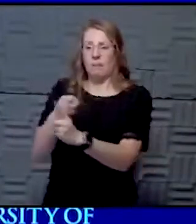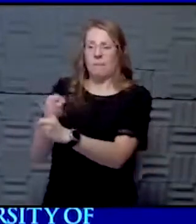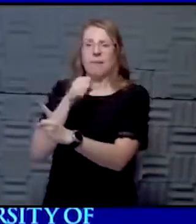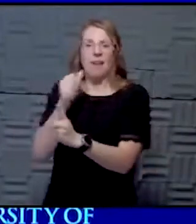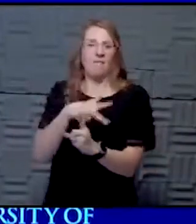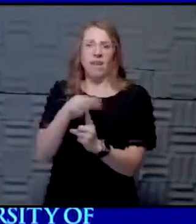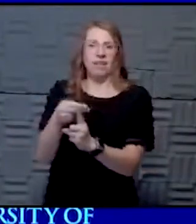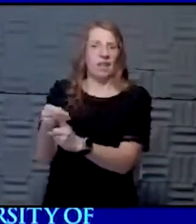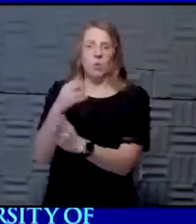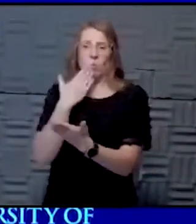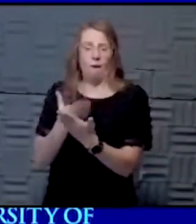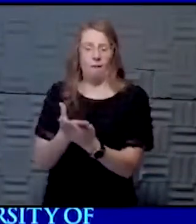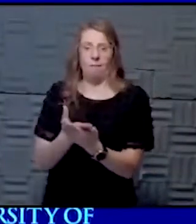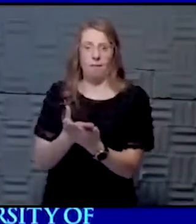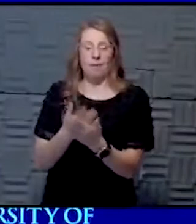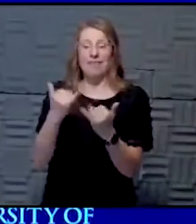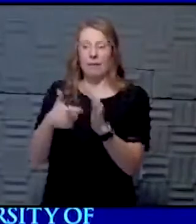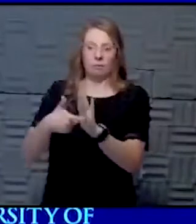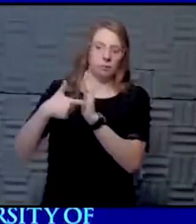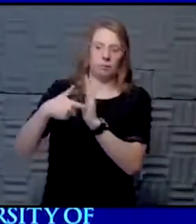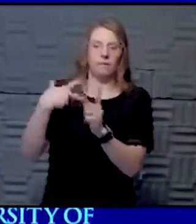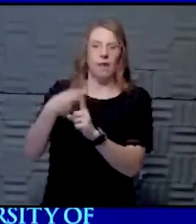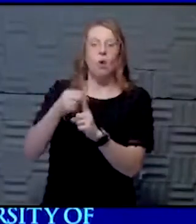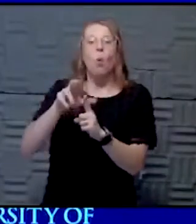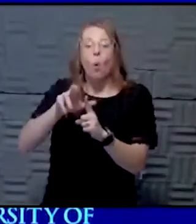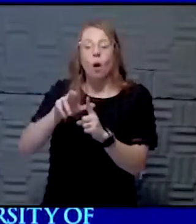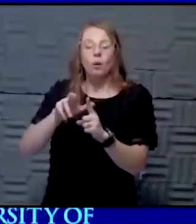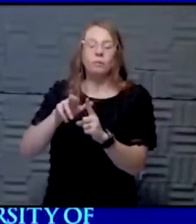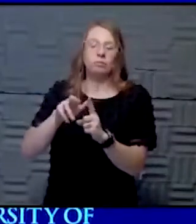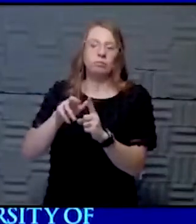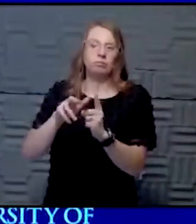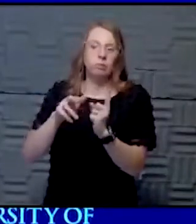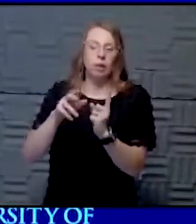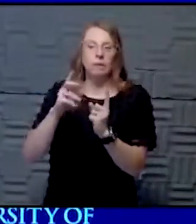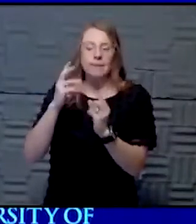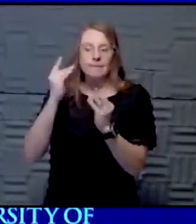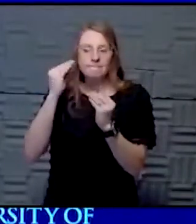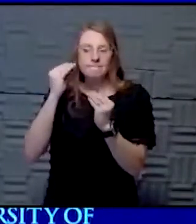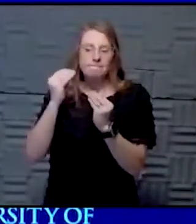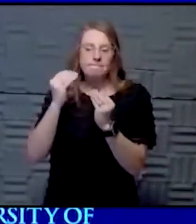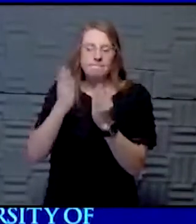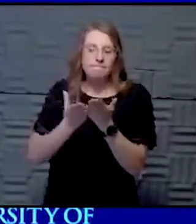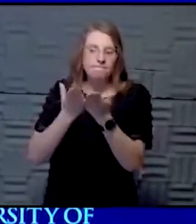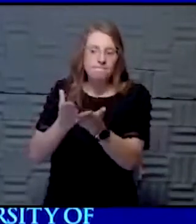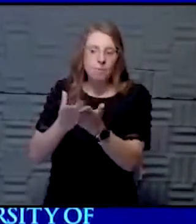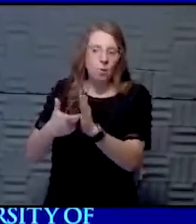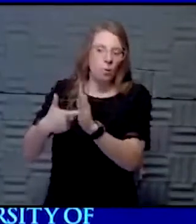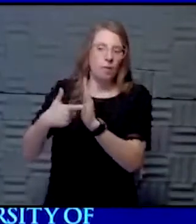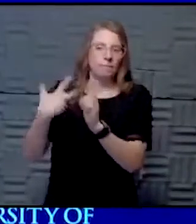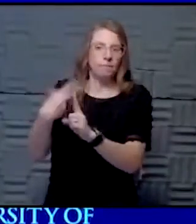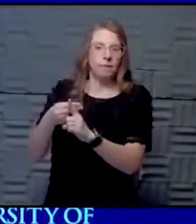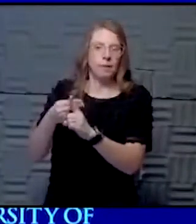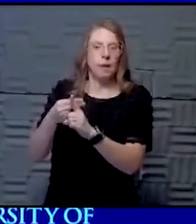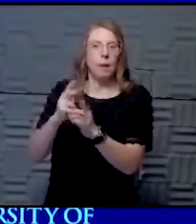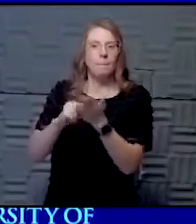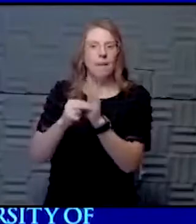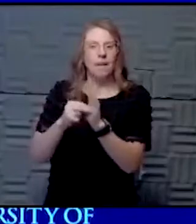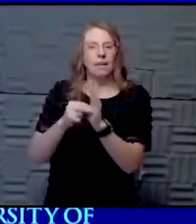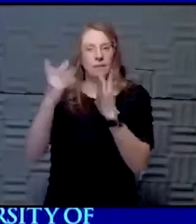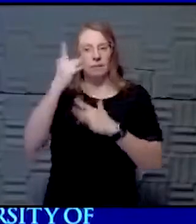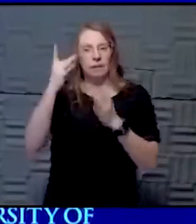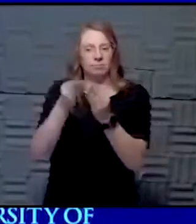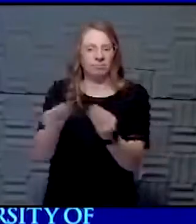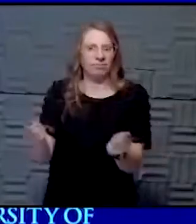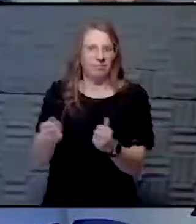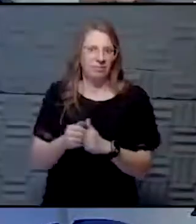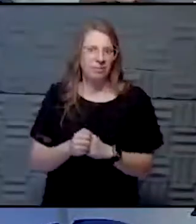vaccinated. They are now, I think, mandating vaccination or looking at mandatory vaccine for India as a way out of this pandemic and as a way out of this terrible crisis